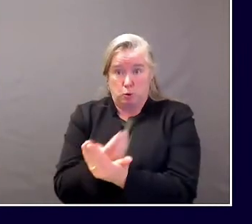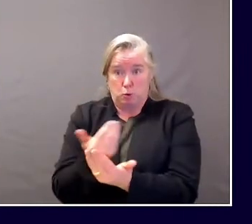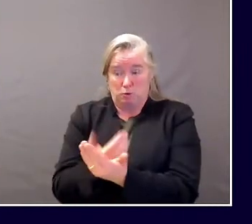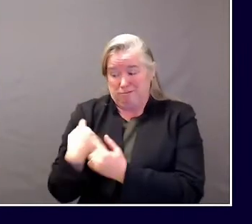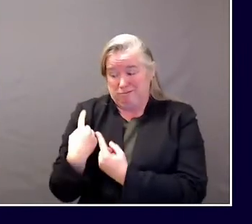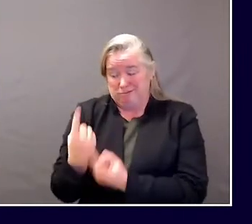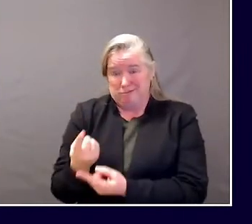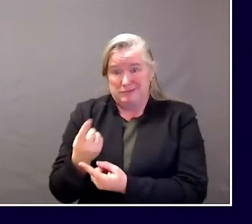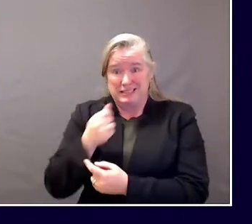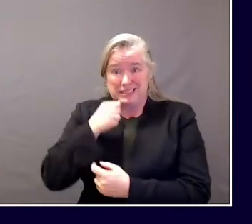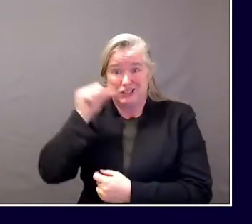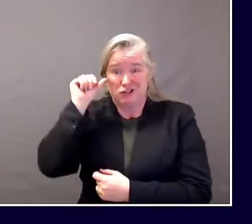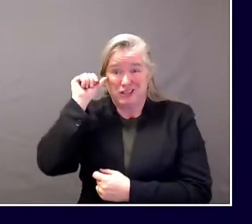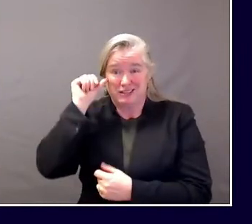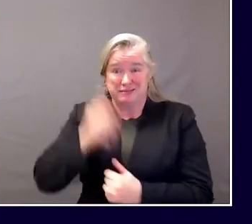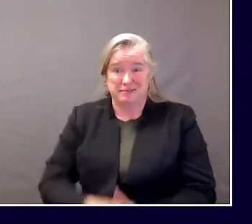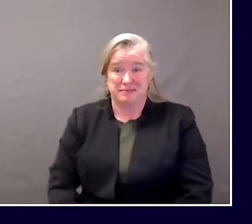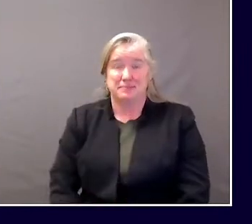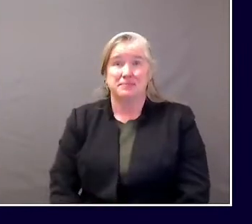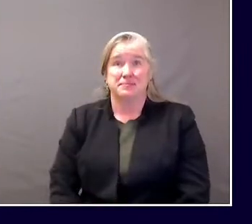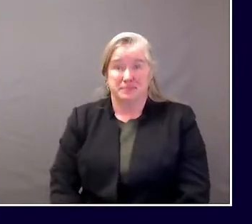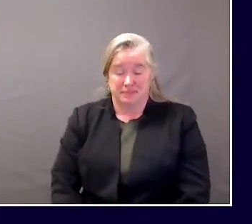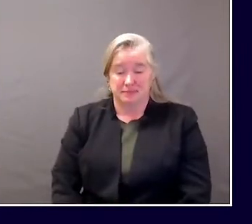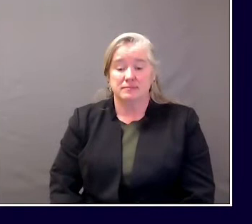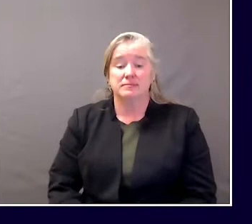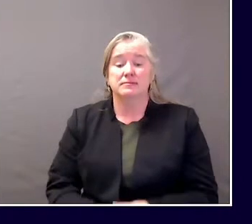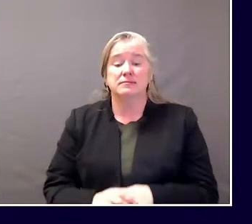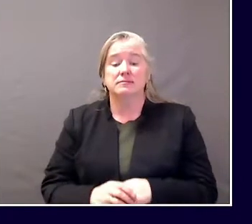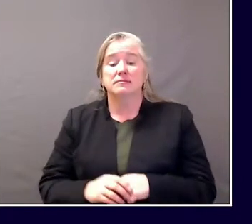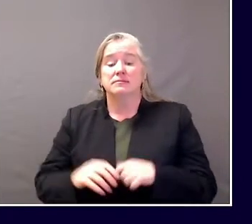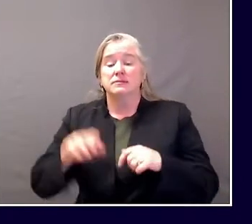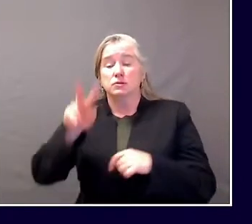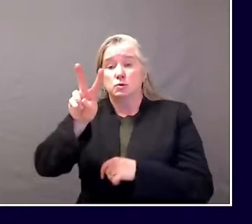just since yesterday. Of those,